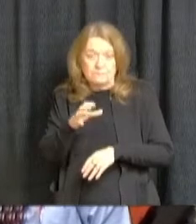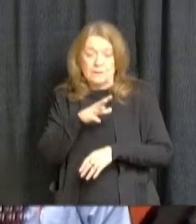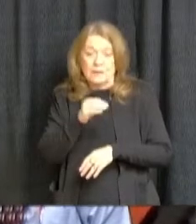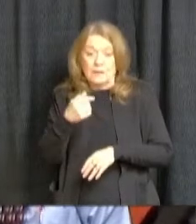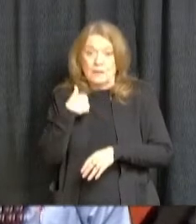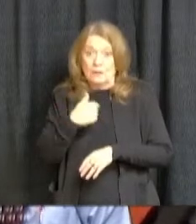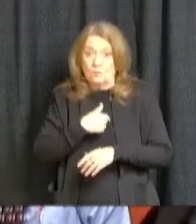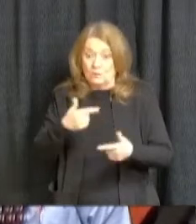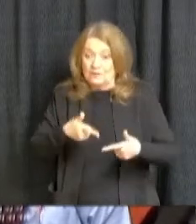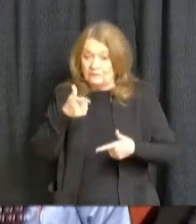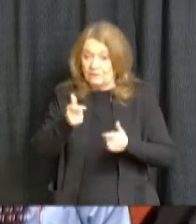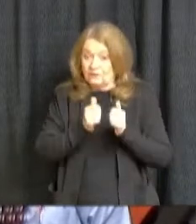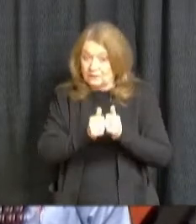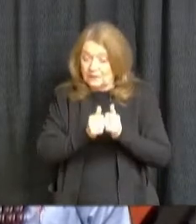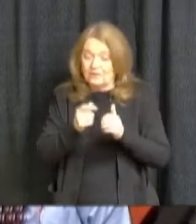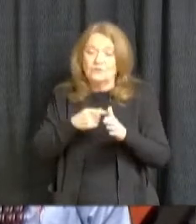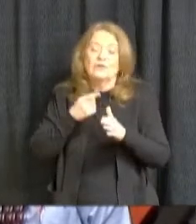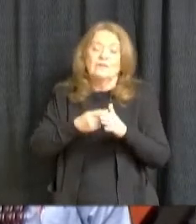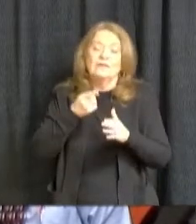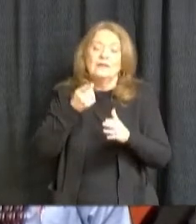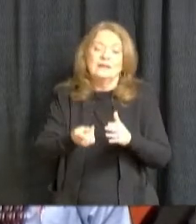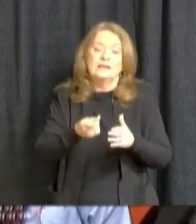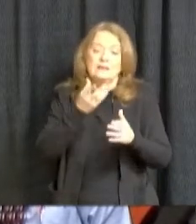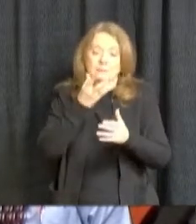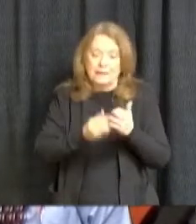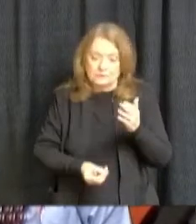lived there together, and then he passed away